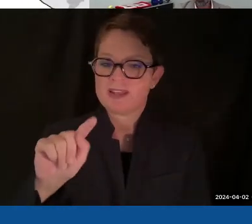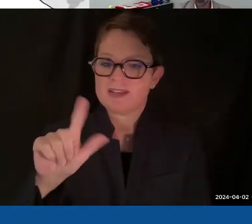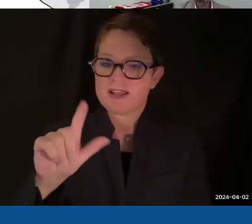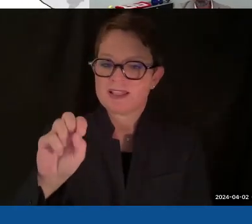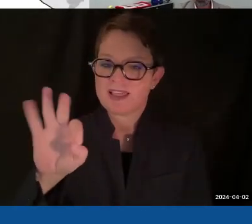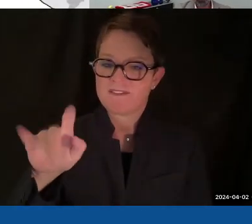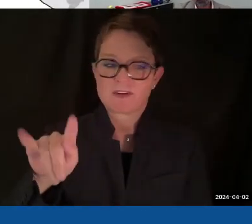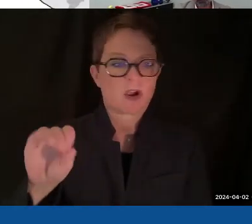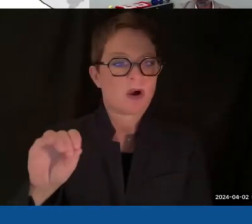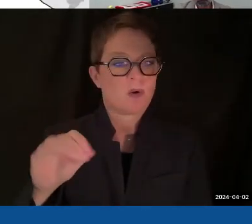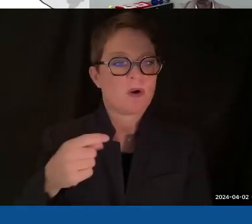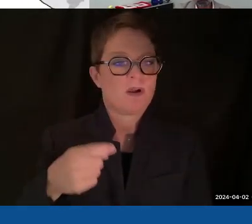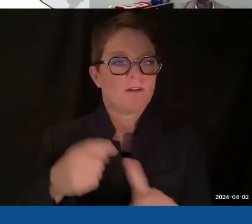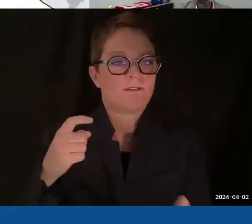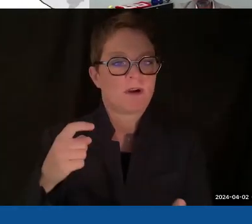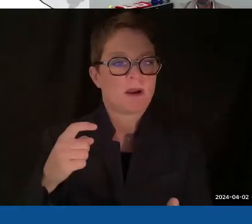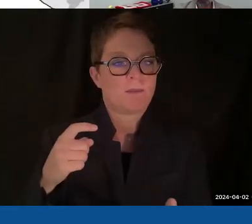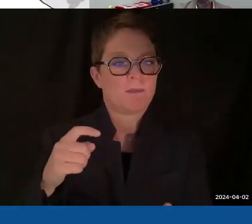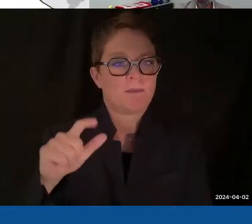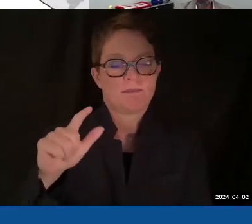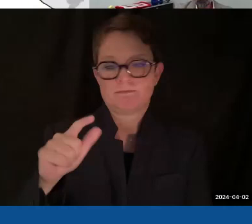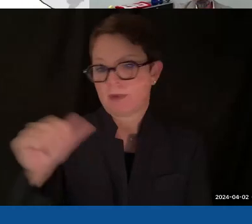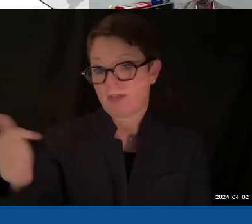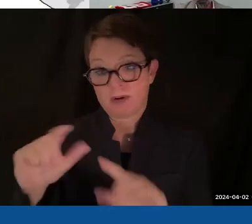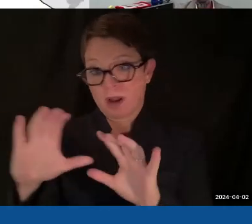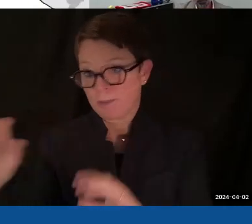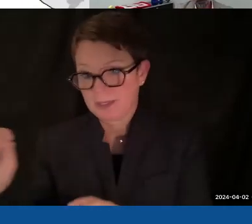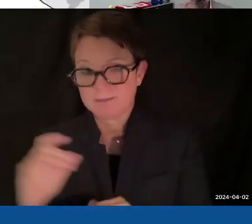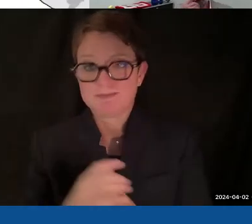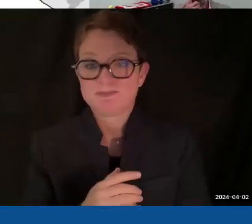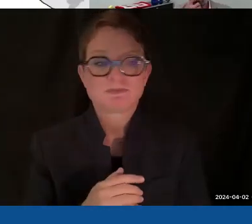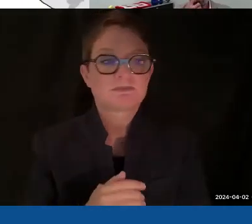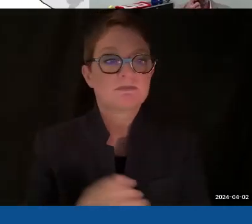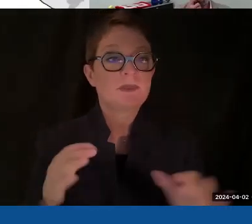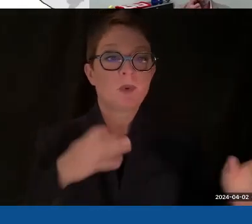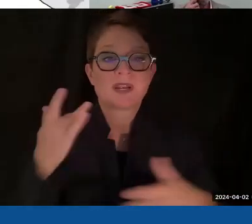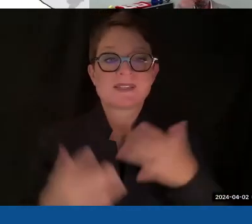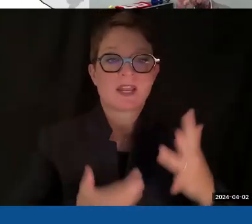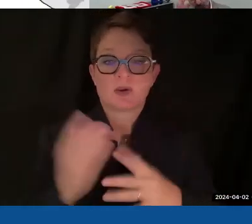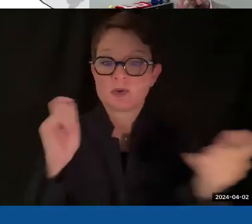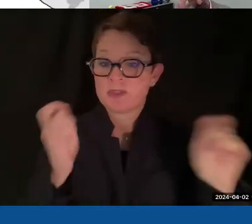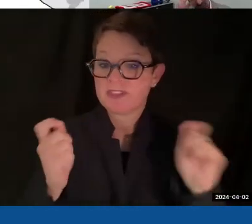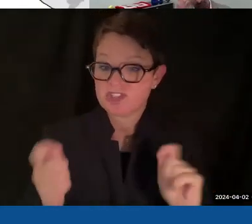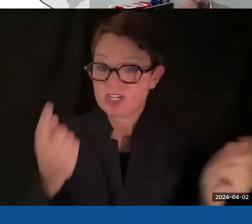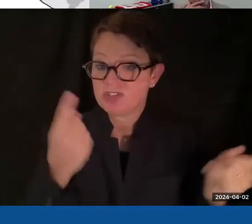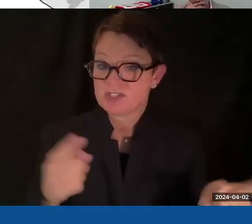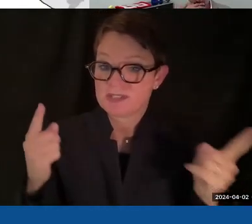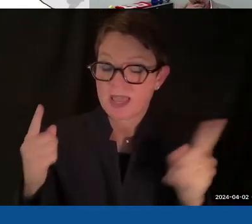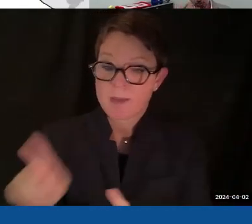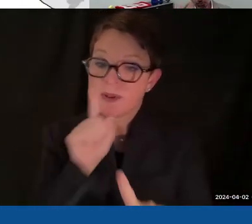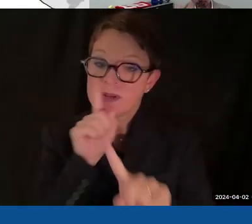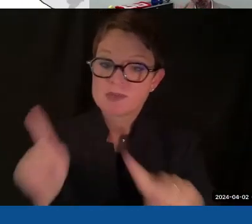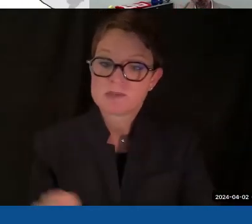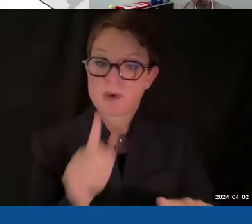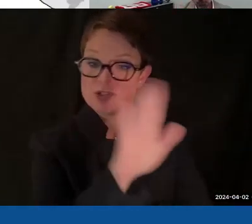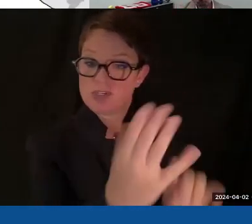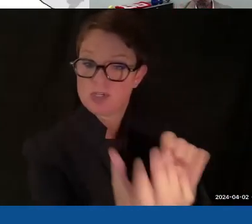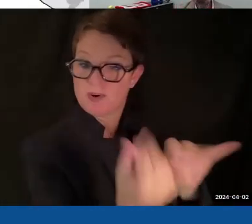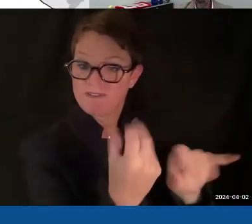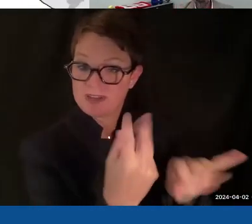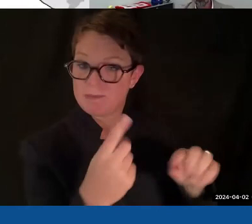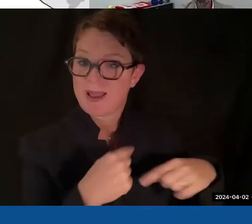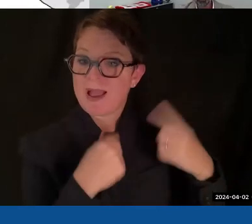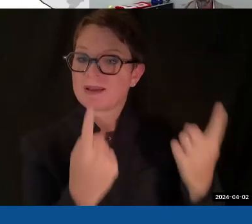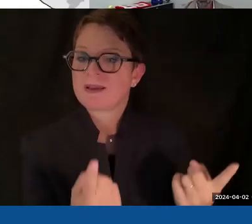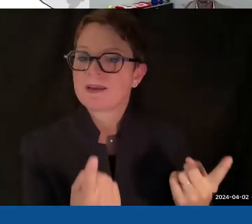Arab. We are delighted to be here today and excited to walk everyone through the changes we made in response to your feedback. Can